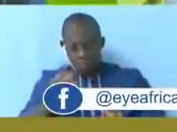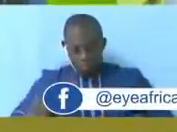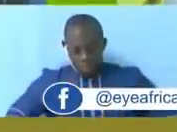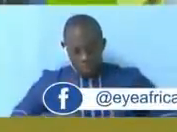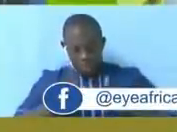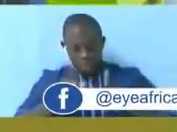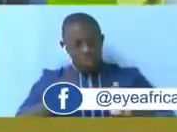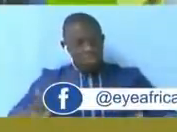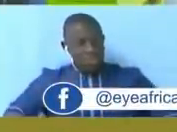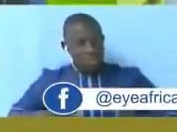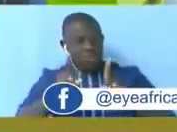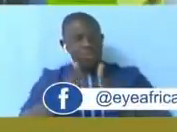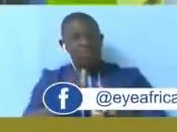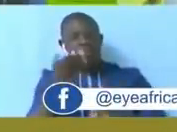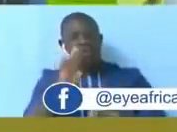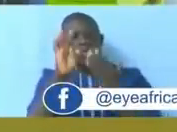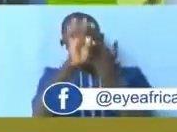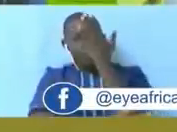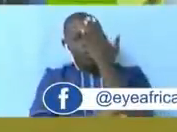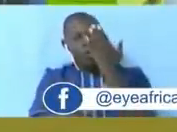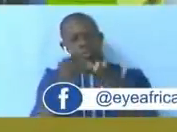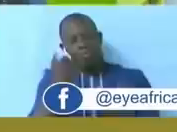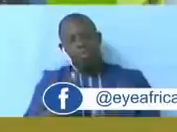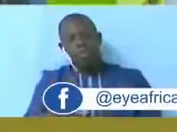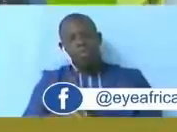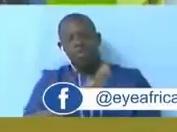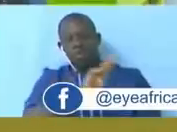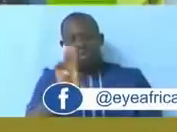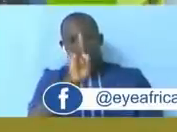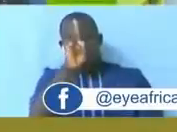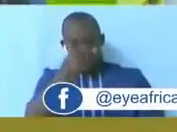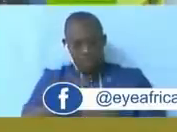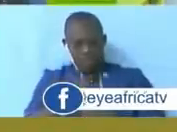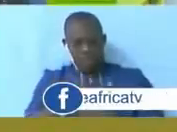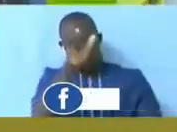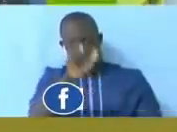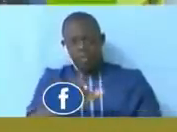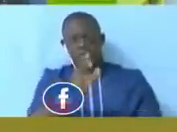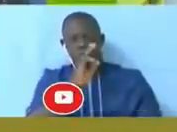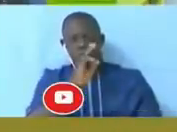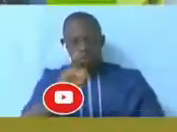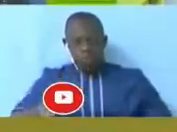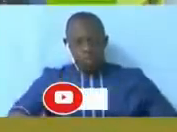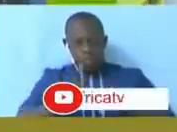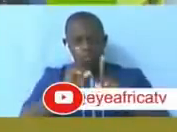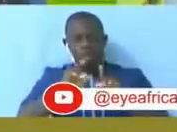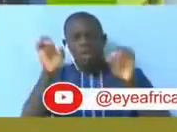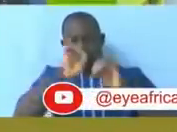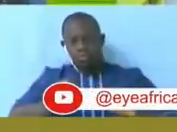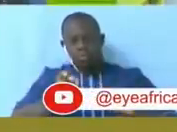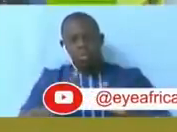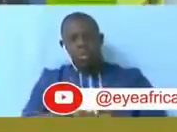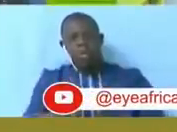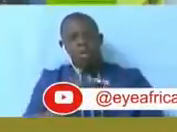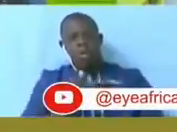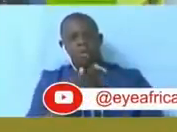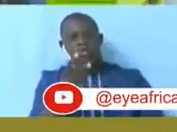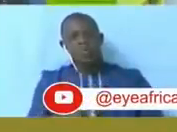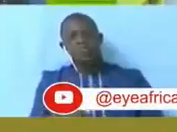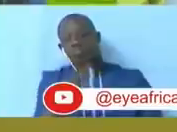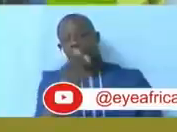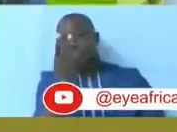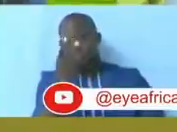foreigners. Not one Gambian among them. You ship 2 tons of cocaine inside the